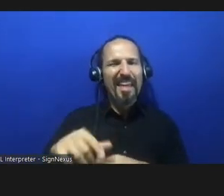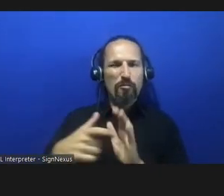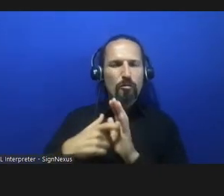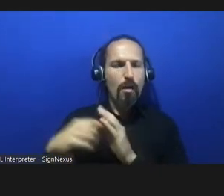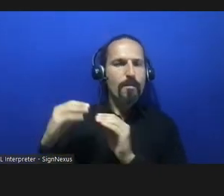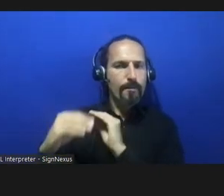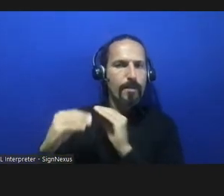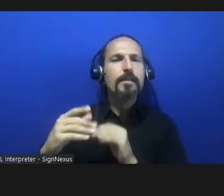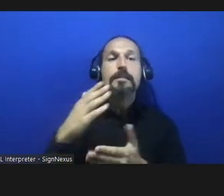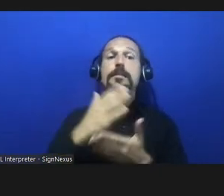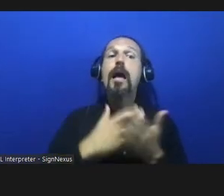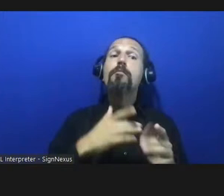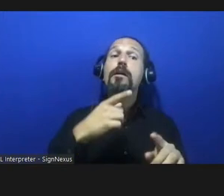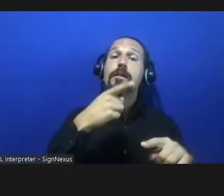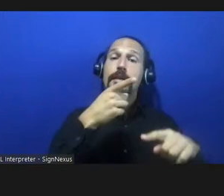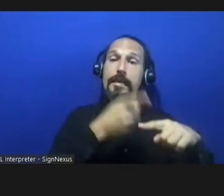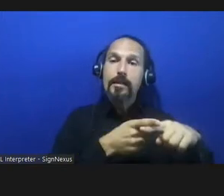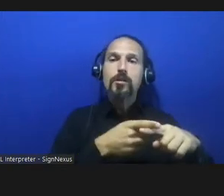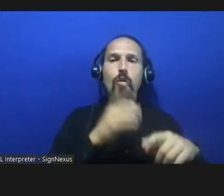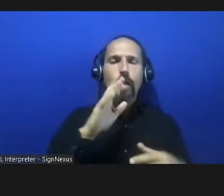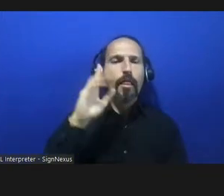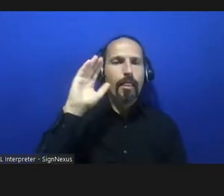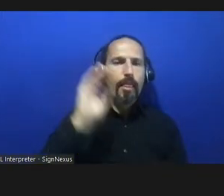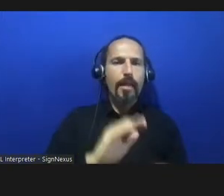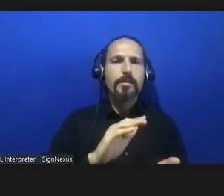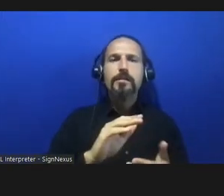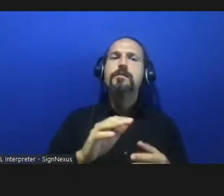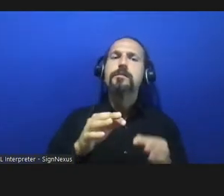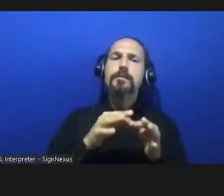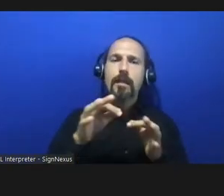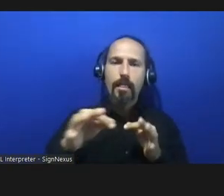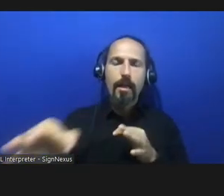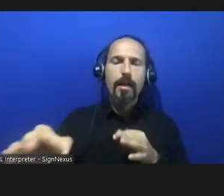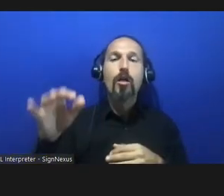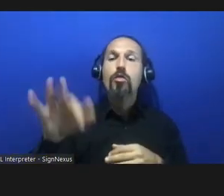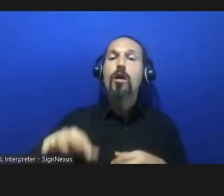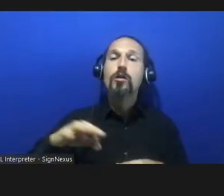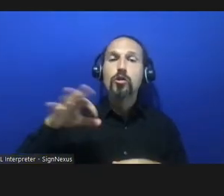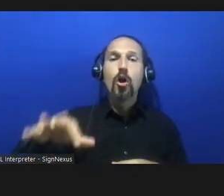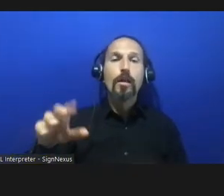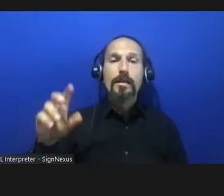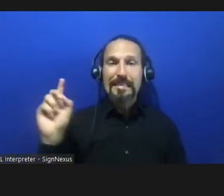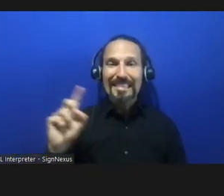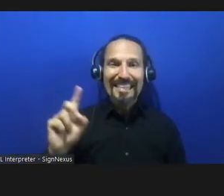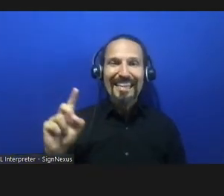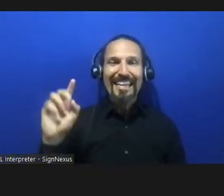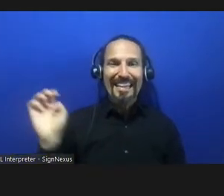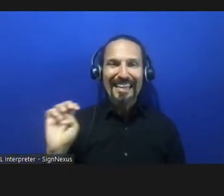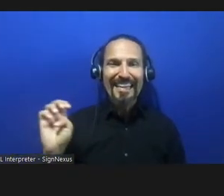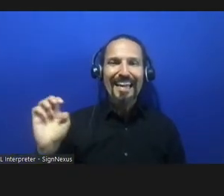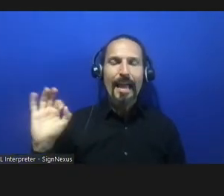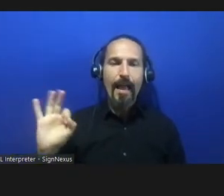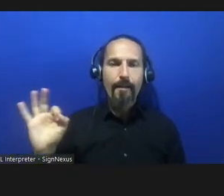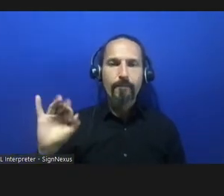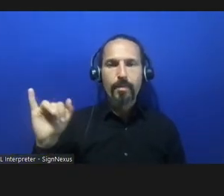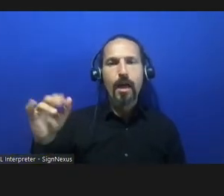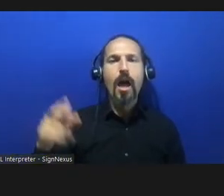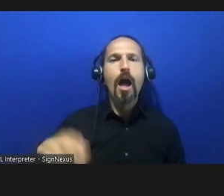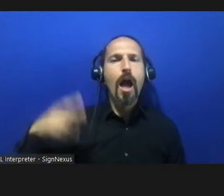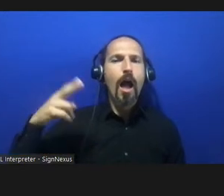most intersections would experience decreases in delay tolling scenarios d e and f the high credit